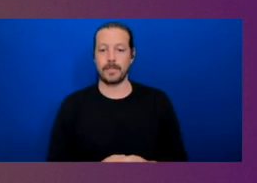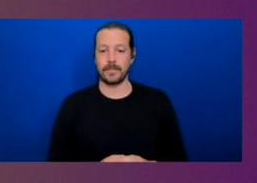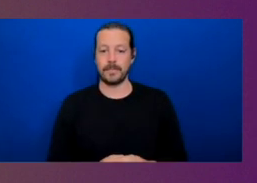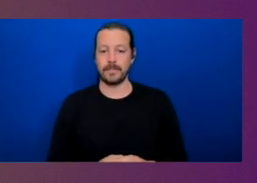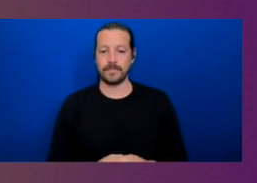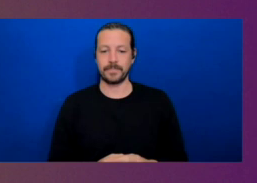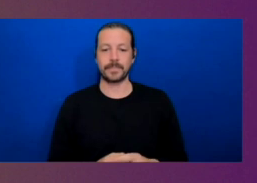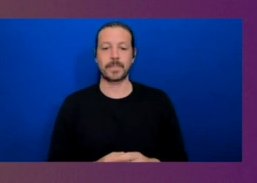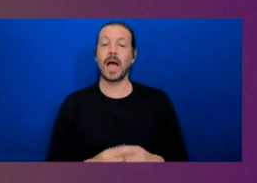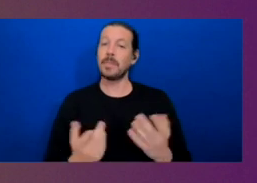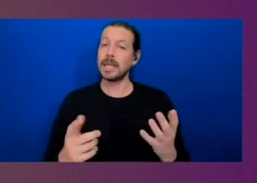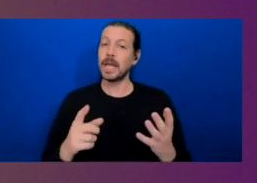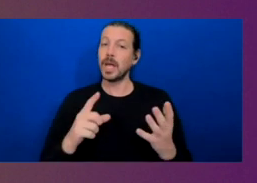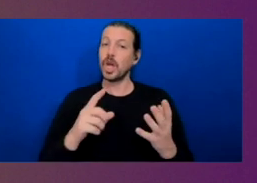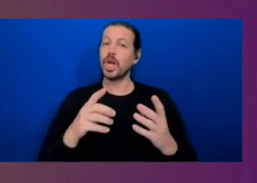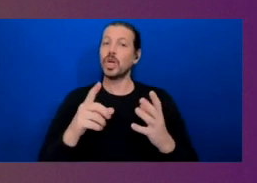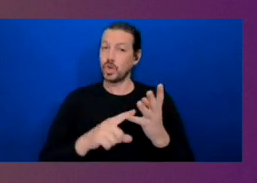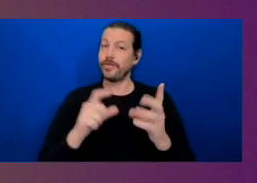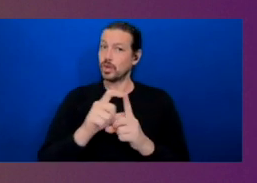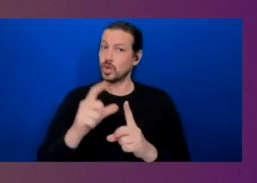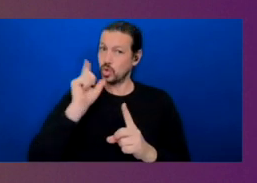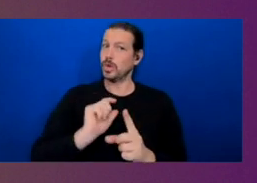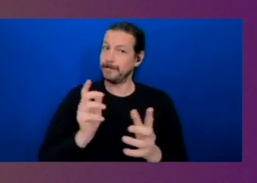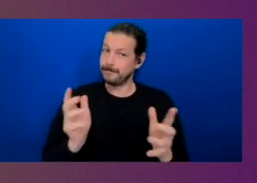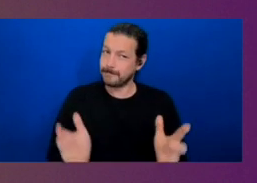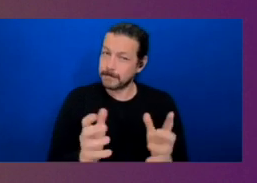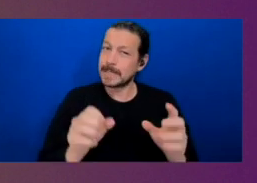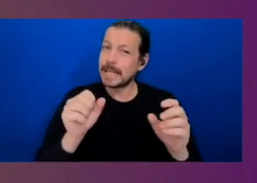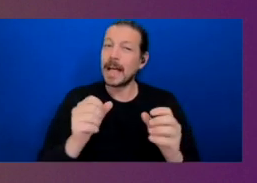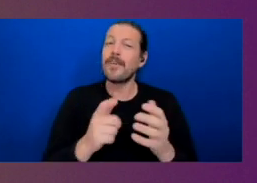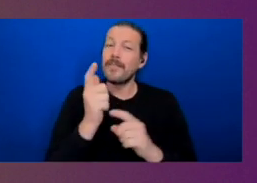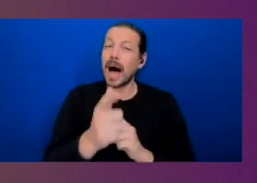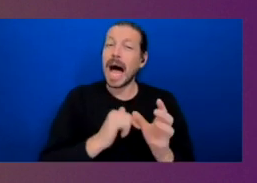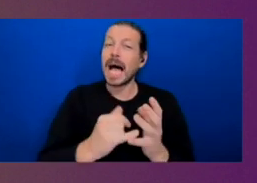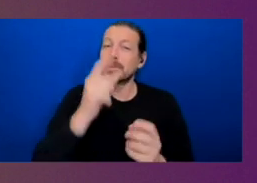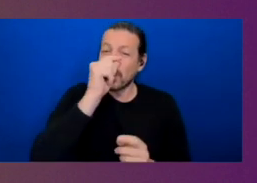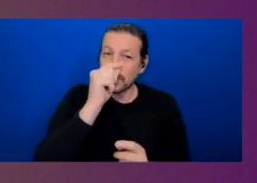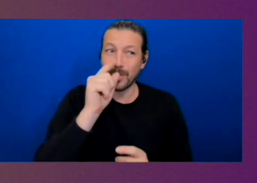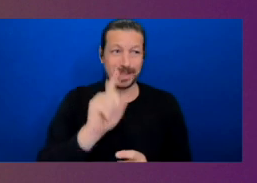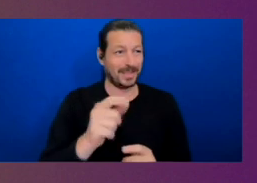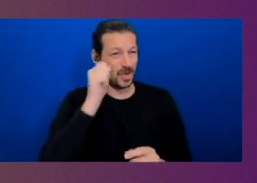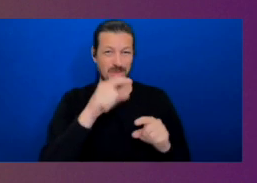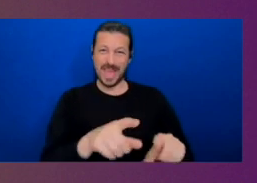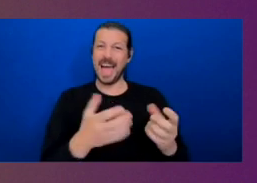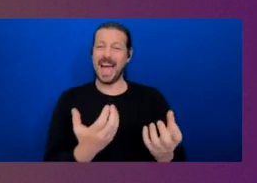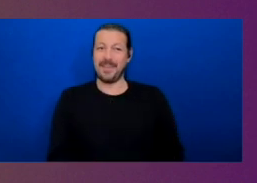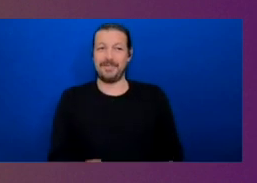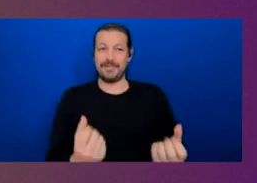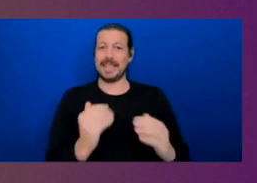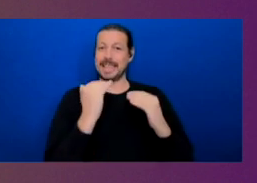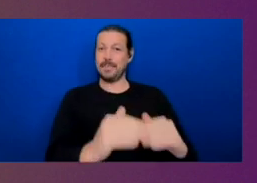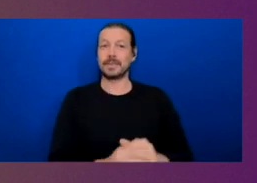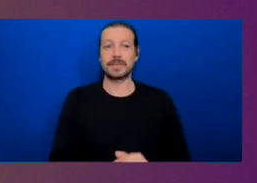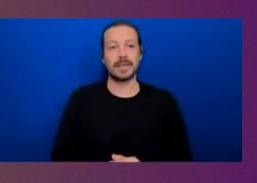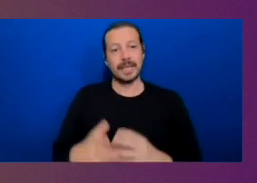design approach as far as it can go, but there are real limits to it. And then you need to bring adaptive design, optionality, capability